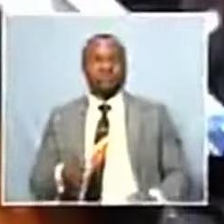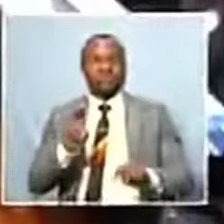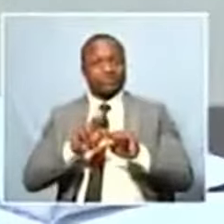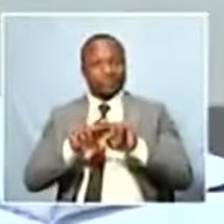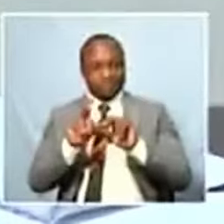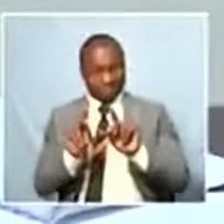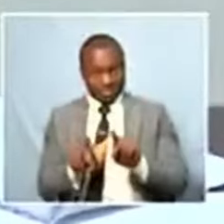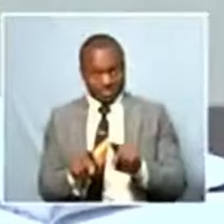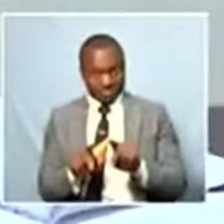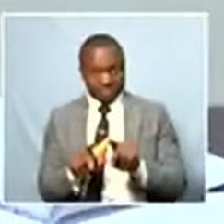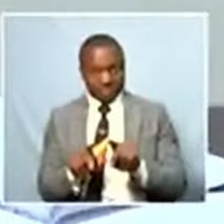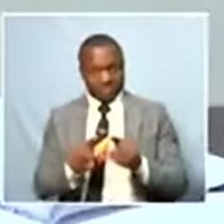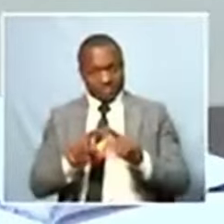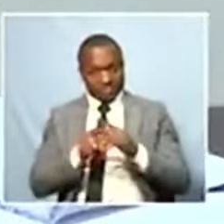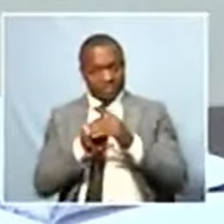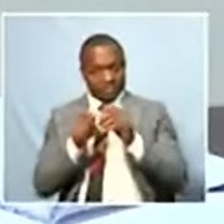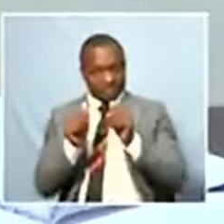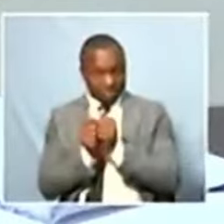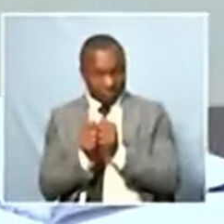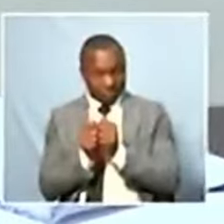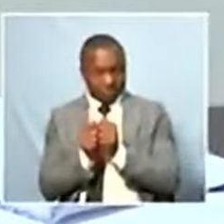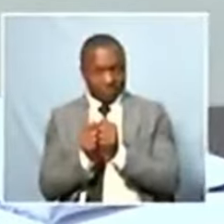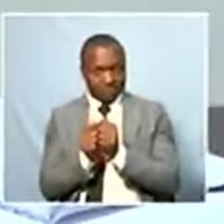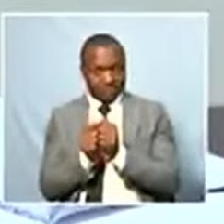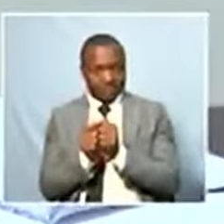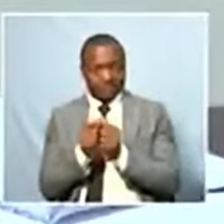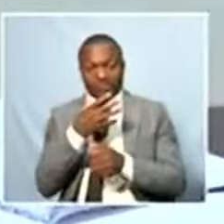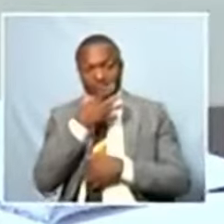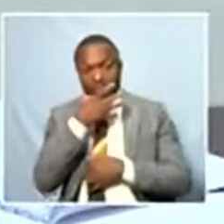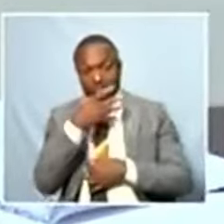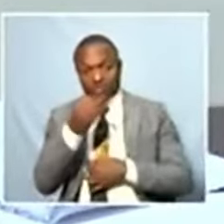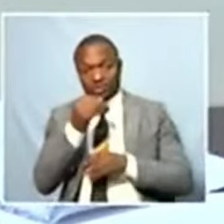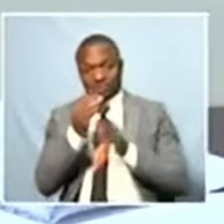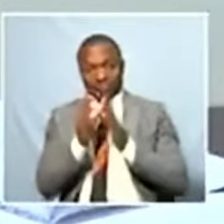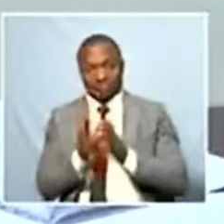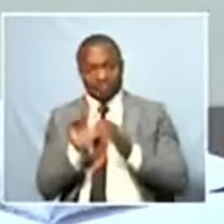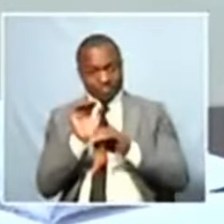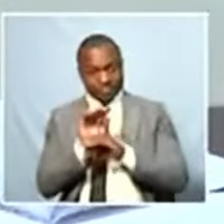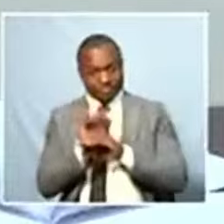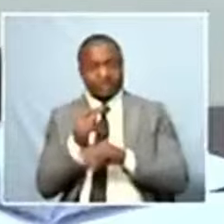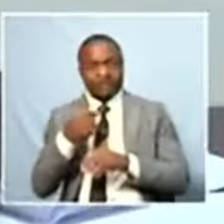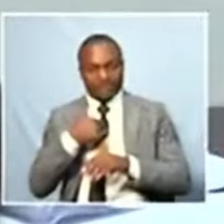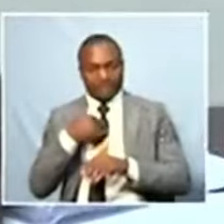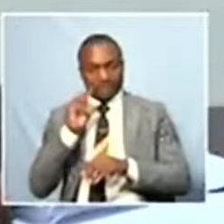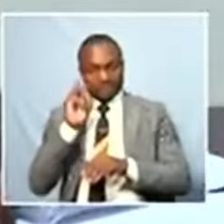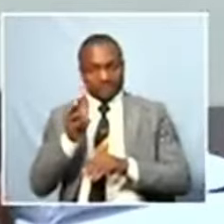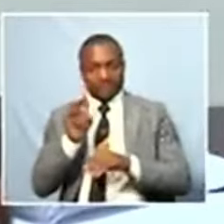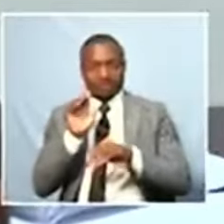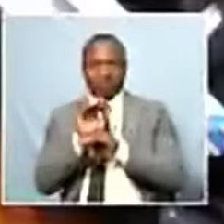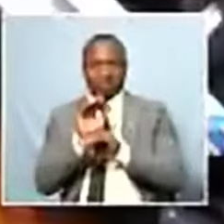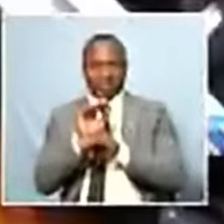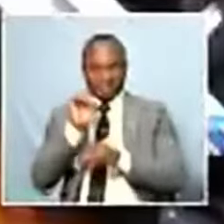we'll start with the Commissioner. We'll make some comments, and then I'll pick it up from there. Okay.